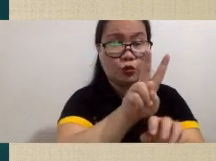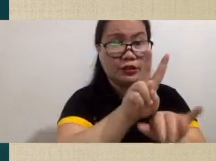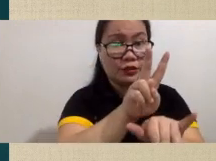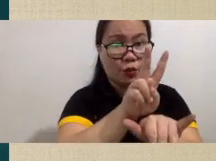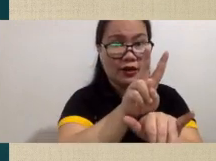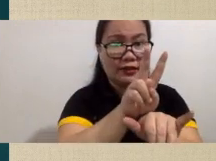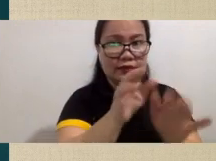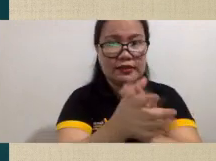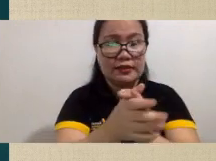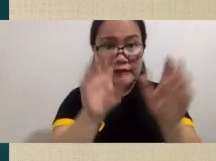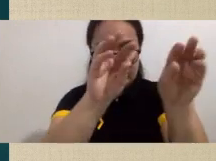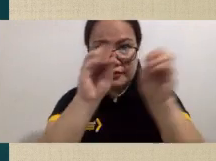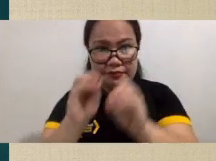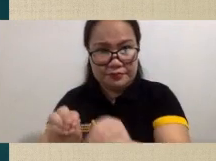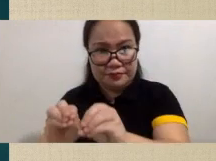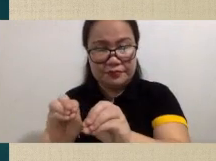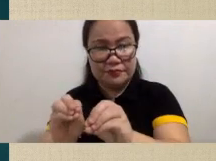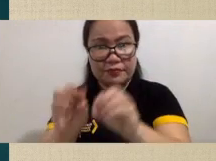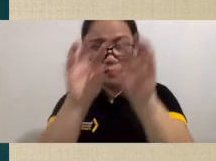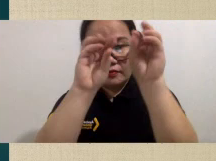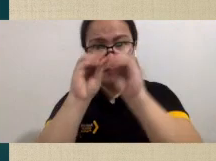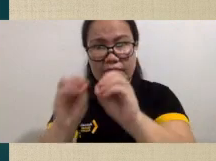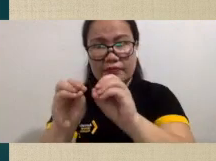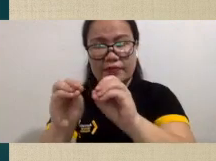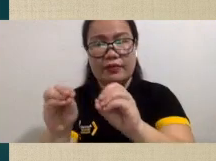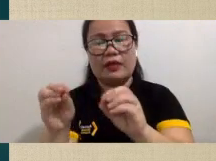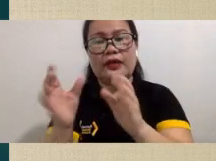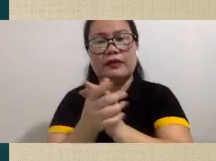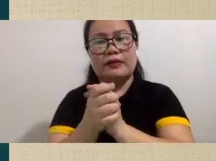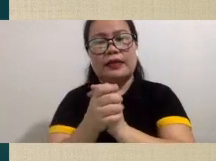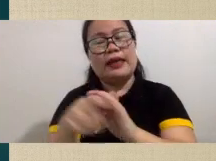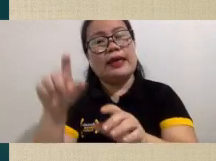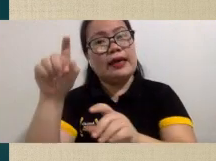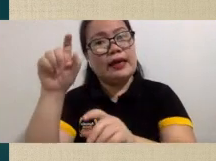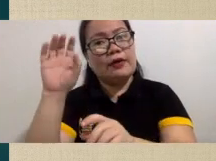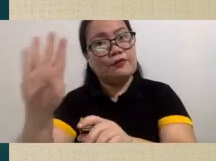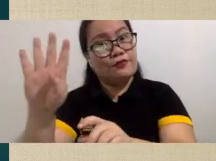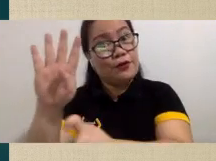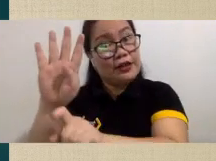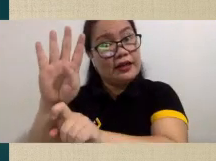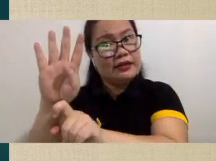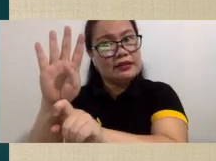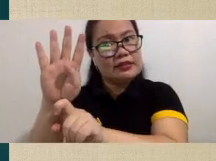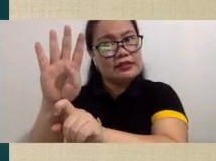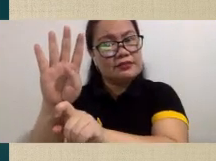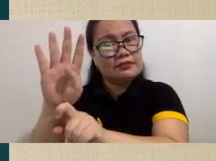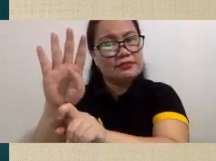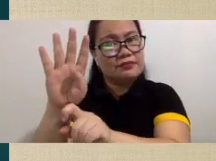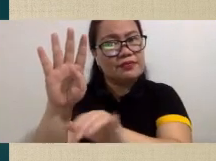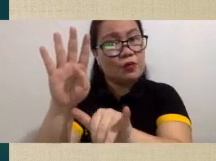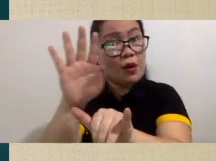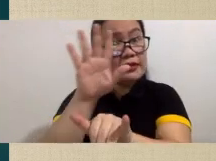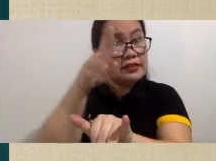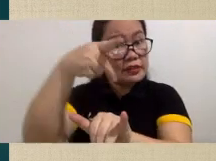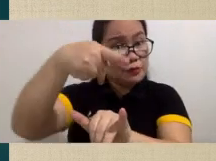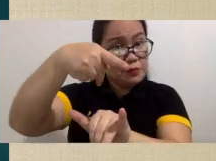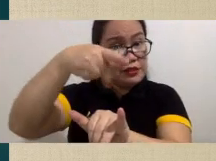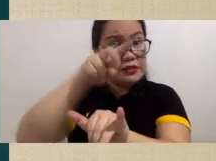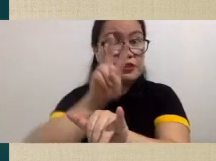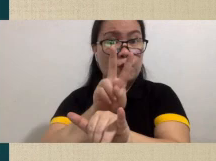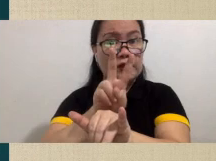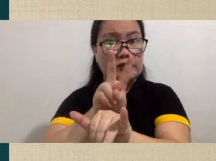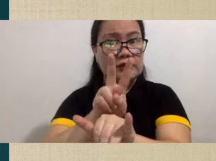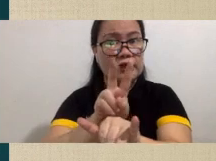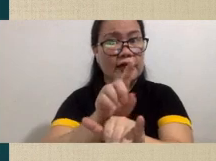term. Supply the missing terms using this factored form. So, we now have our x, which is 4, y is